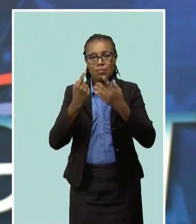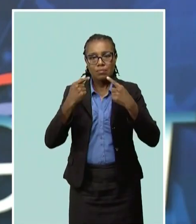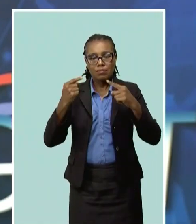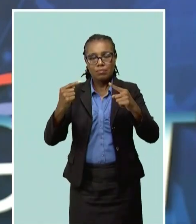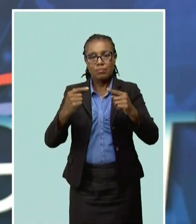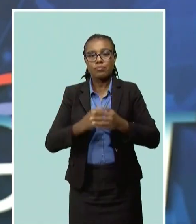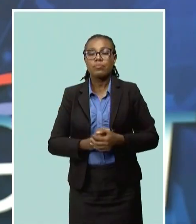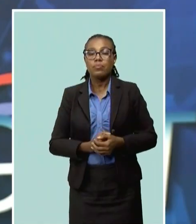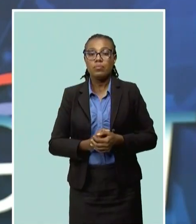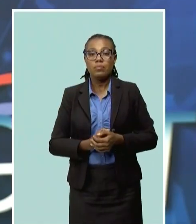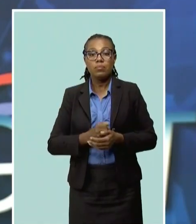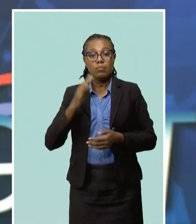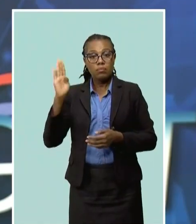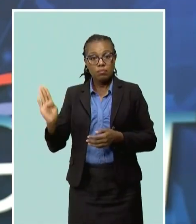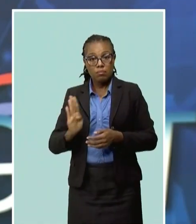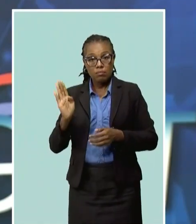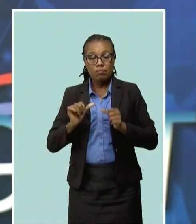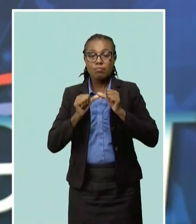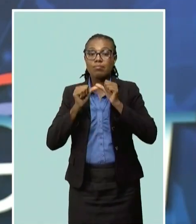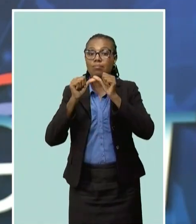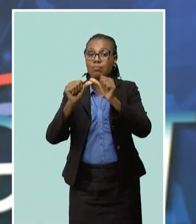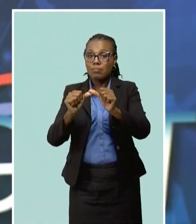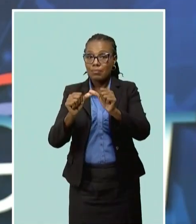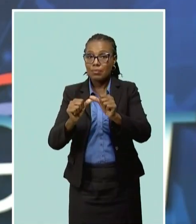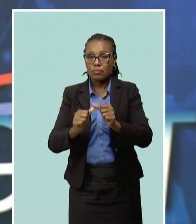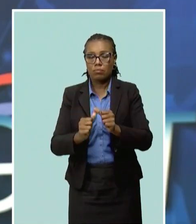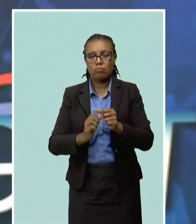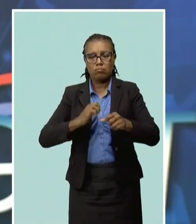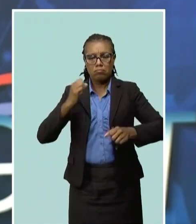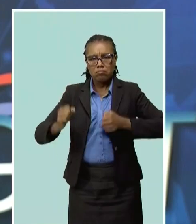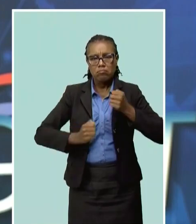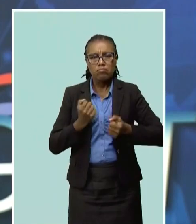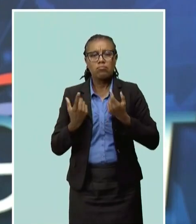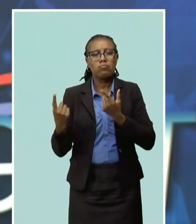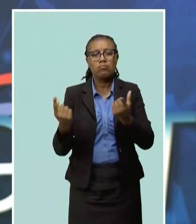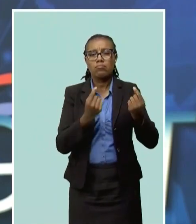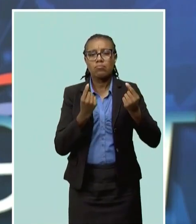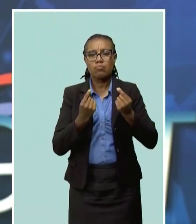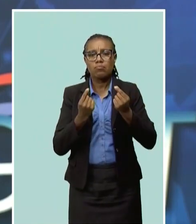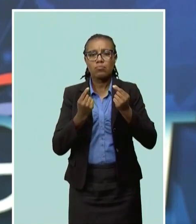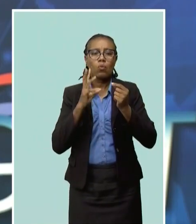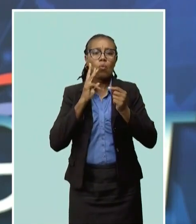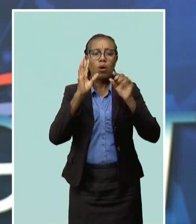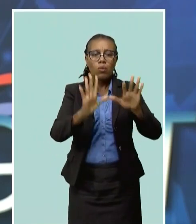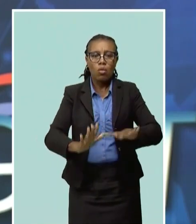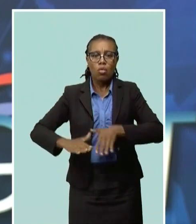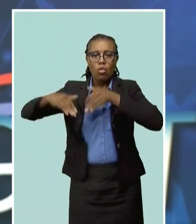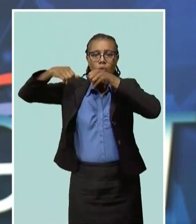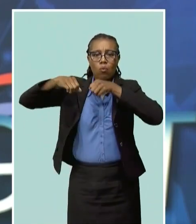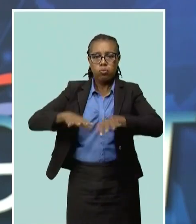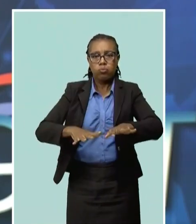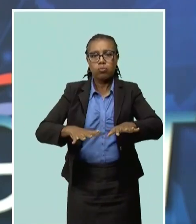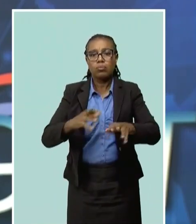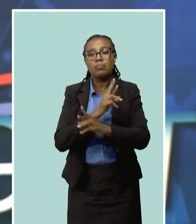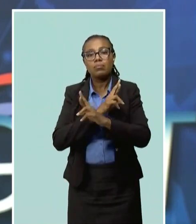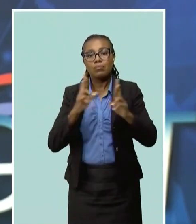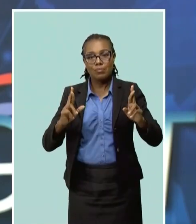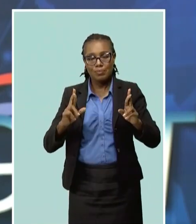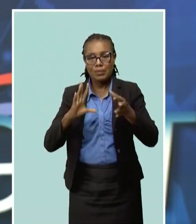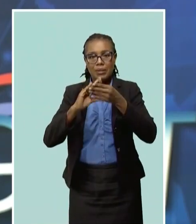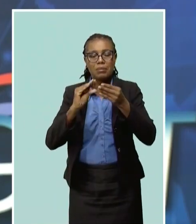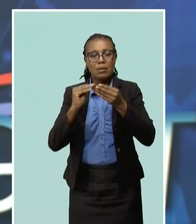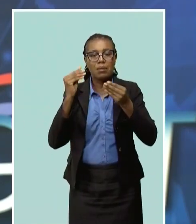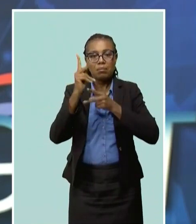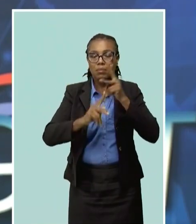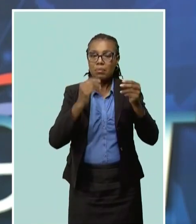continuing efforts to improve its readiness for tsunamis, and part of that plan involves sensitizing the media about those types